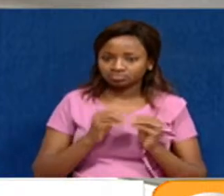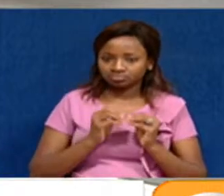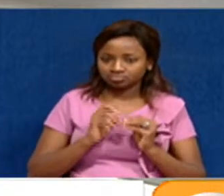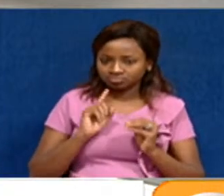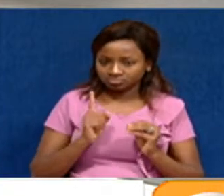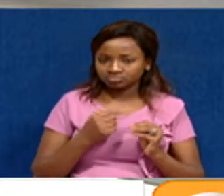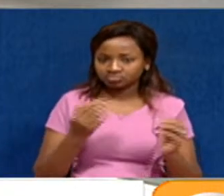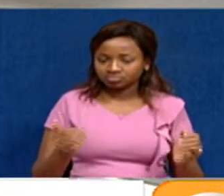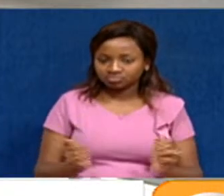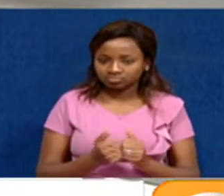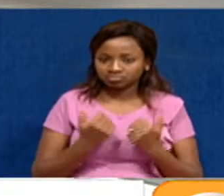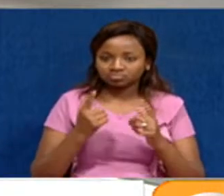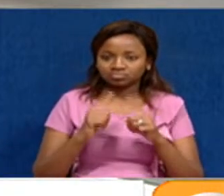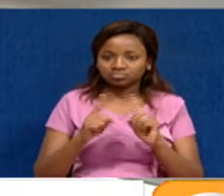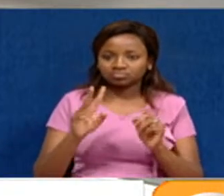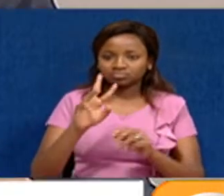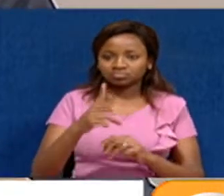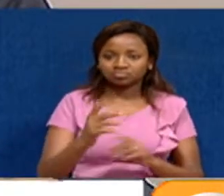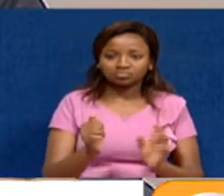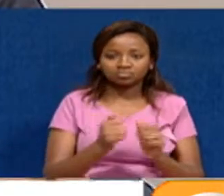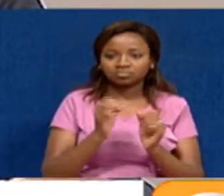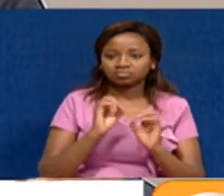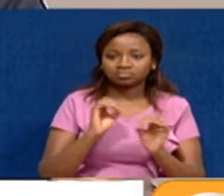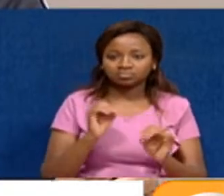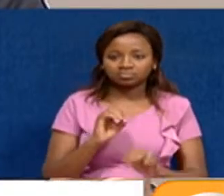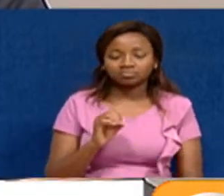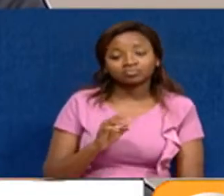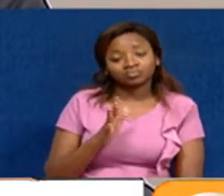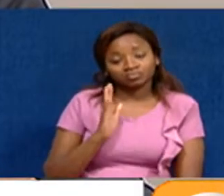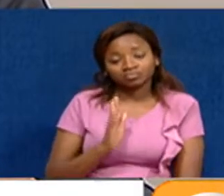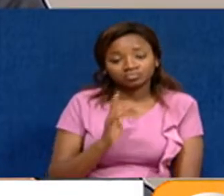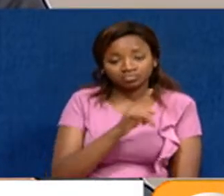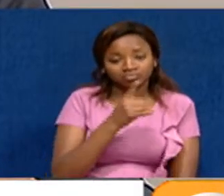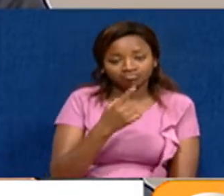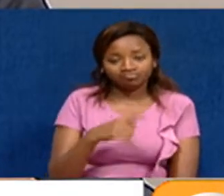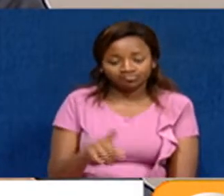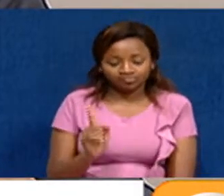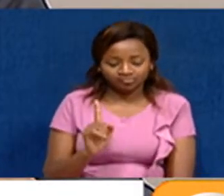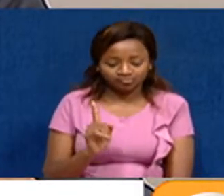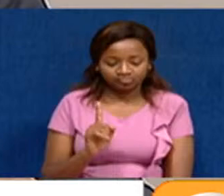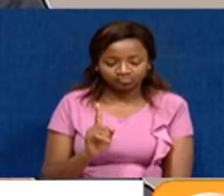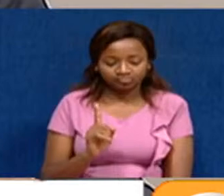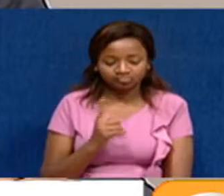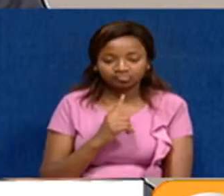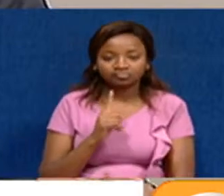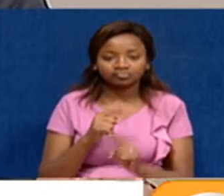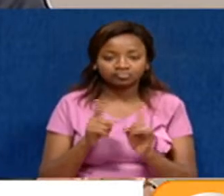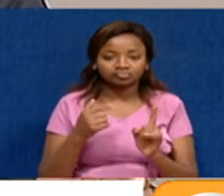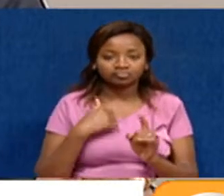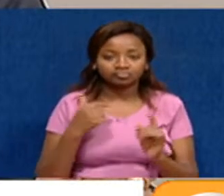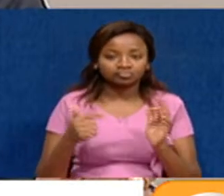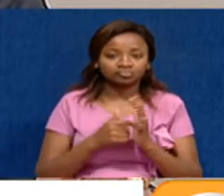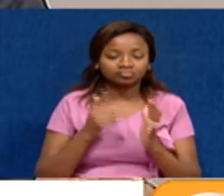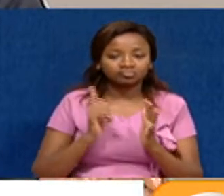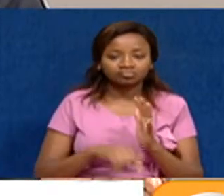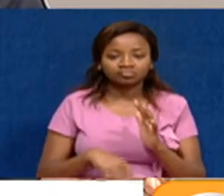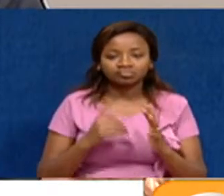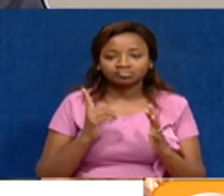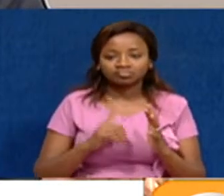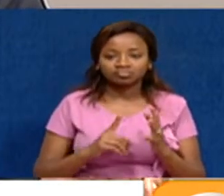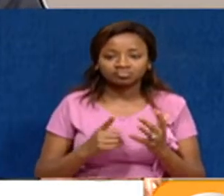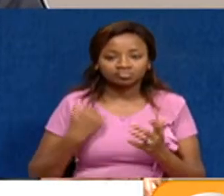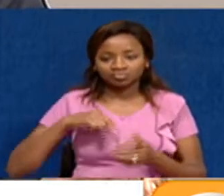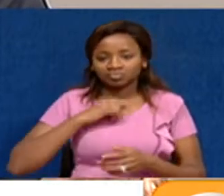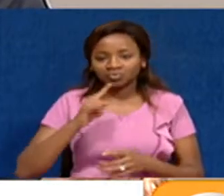wouldn't be here having this discussion. Yeah, actually, you're very right. I mean, what I'll say is maybe lack of patriotism among